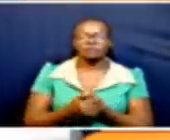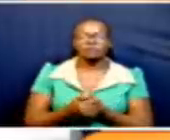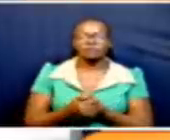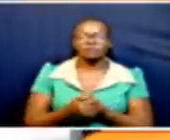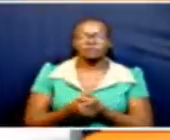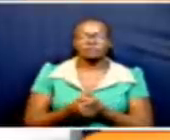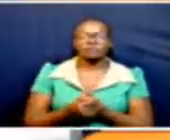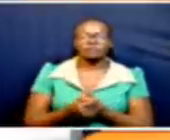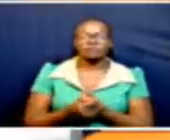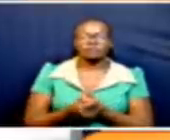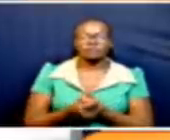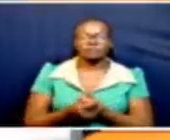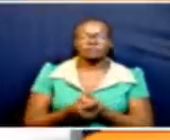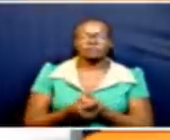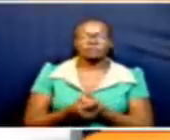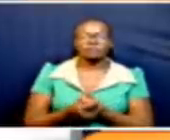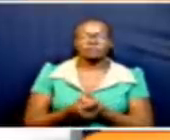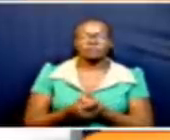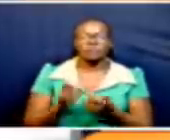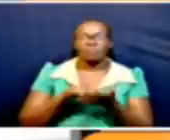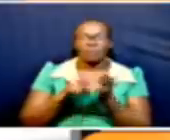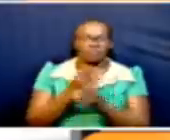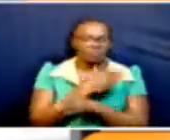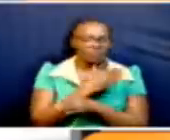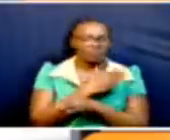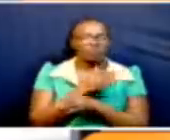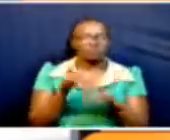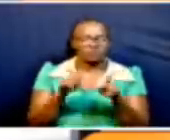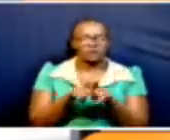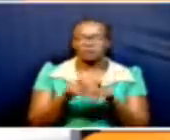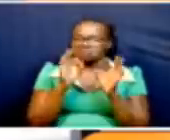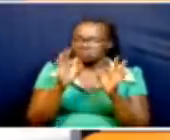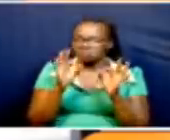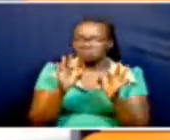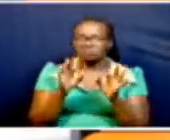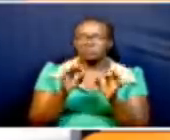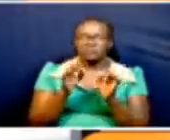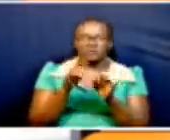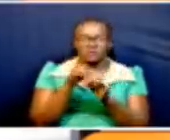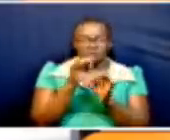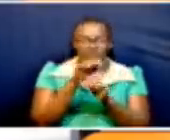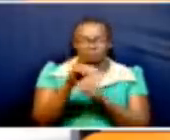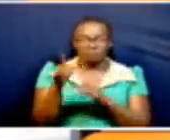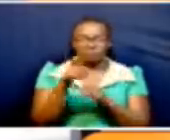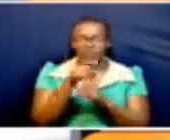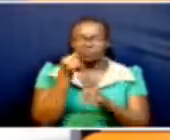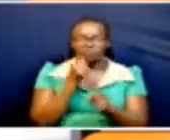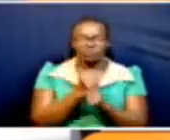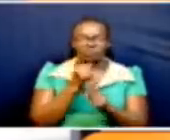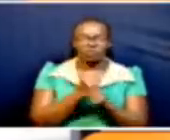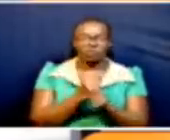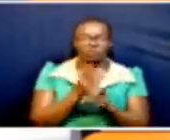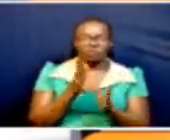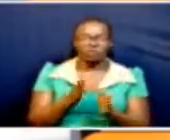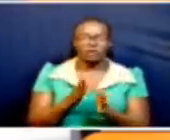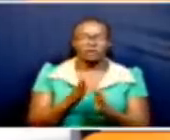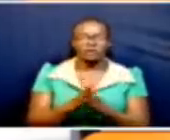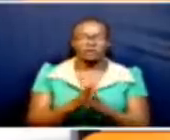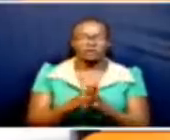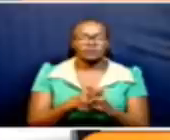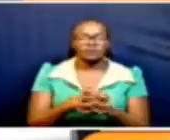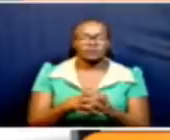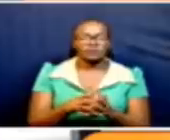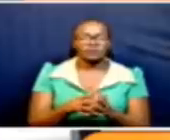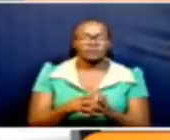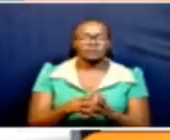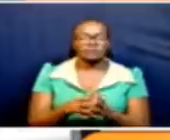you know, before it was a calling, those who were being employed were all good people who passed through the test.